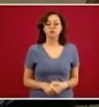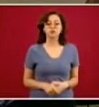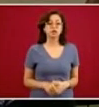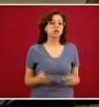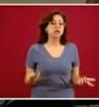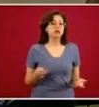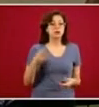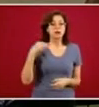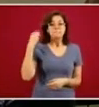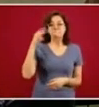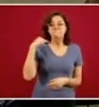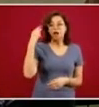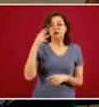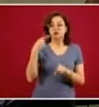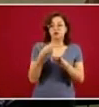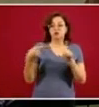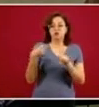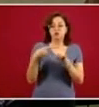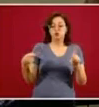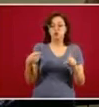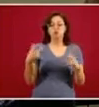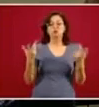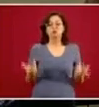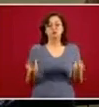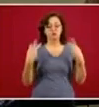would like to mention that from